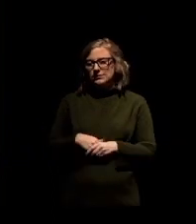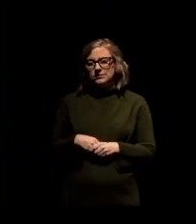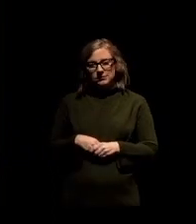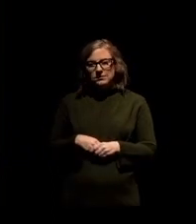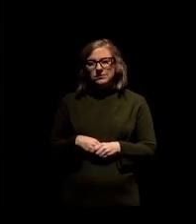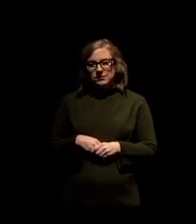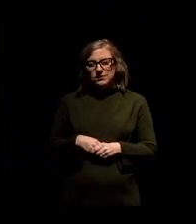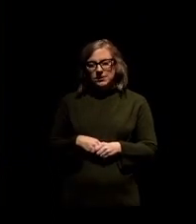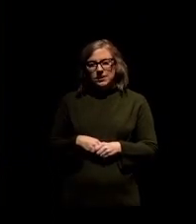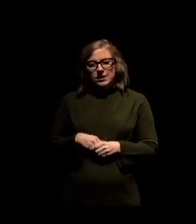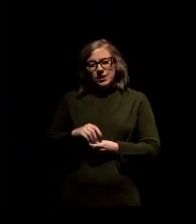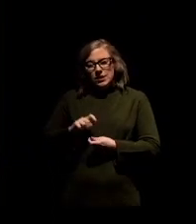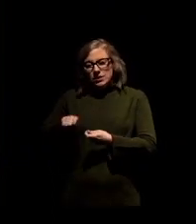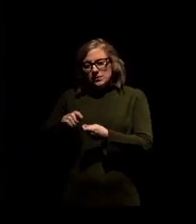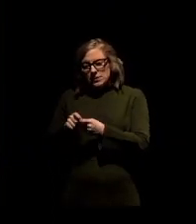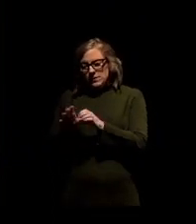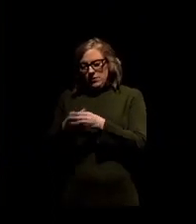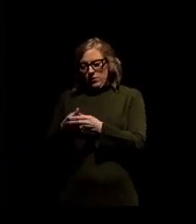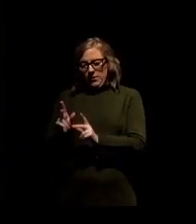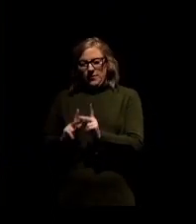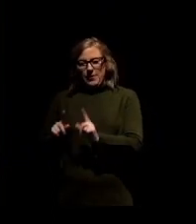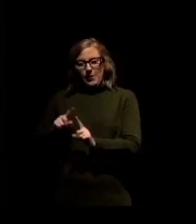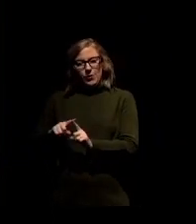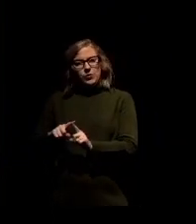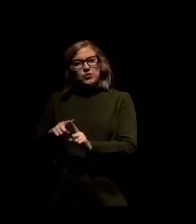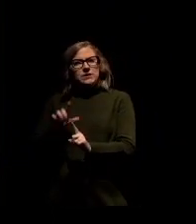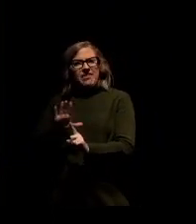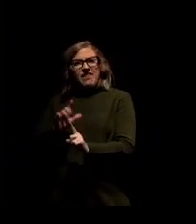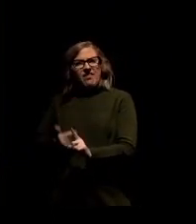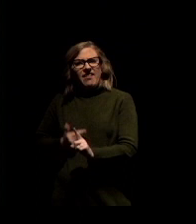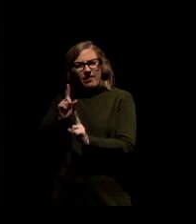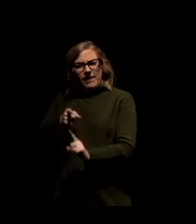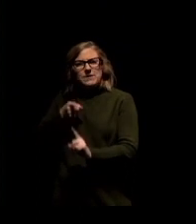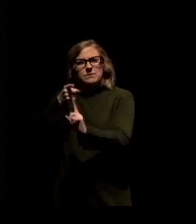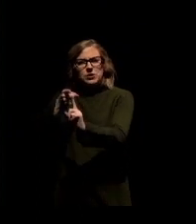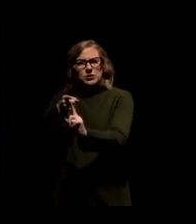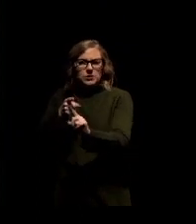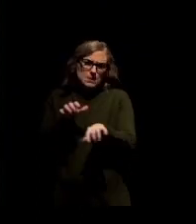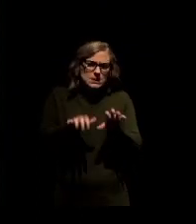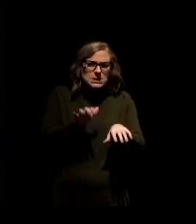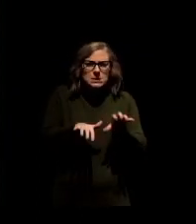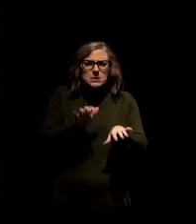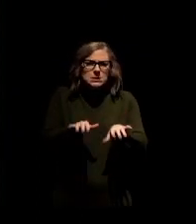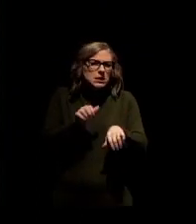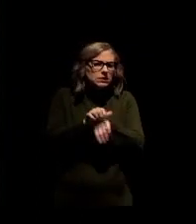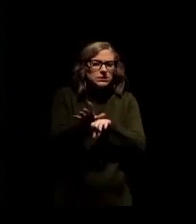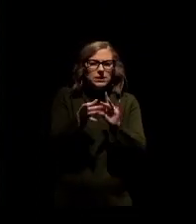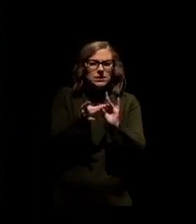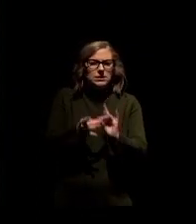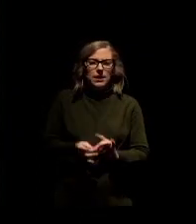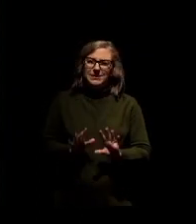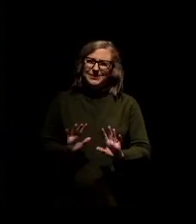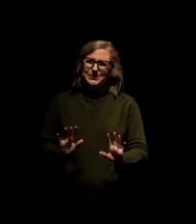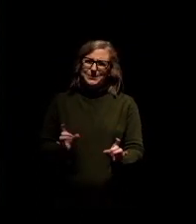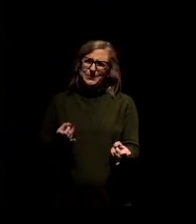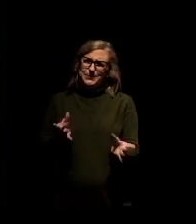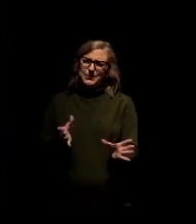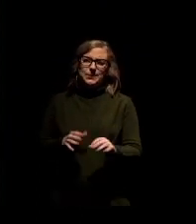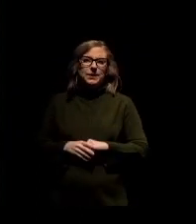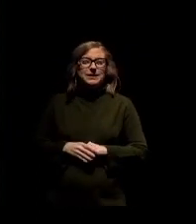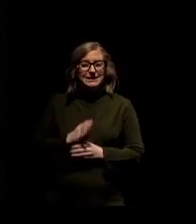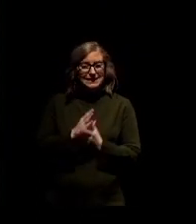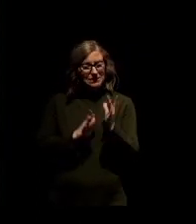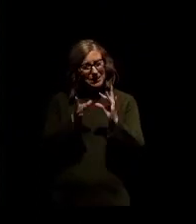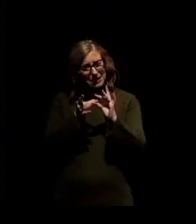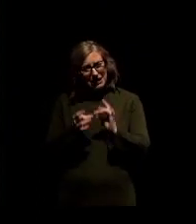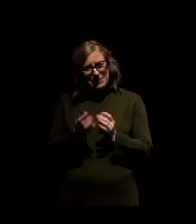are a specific group of people, I think, who probably like make it their life's mission to make those comments. But reading those comments and the things that they would